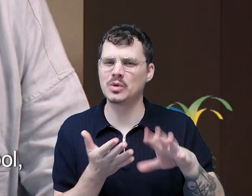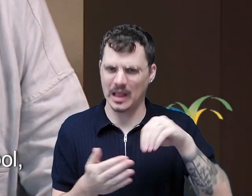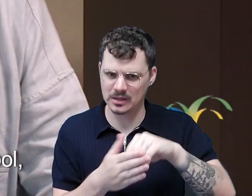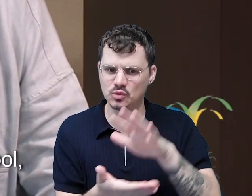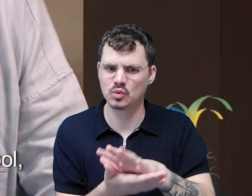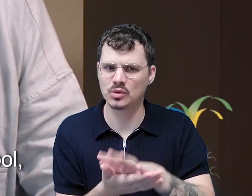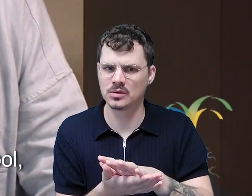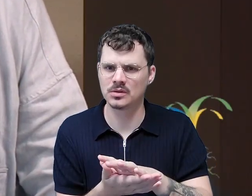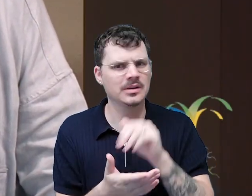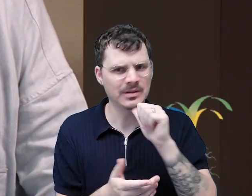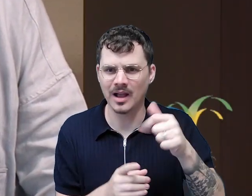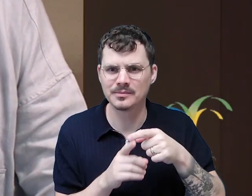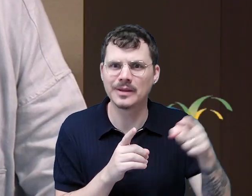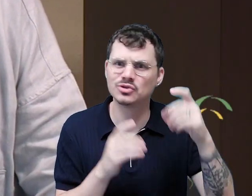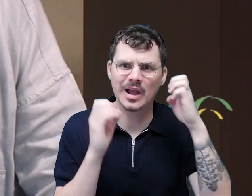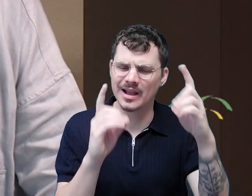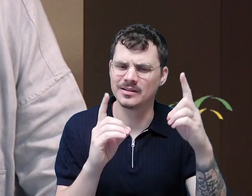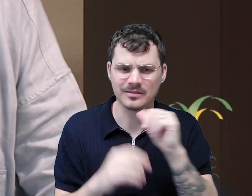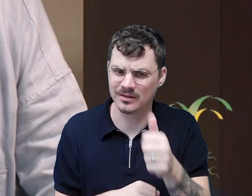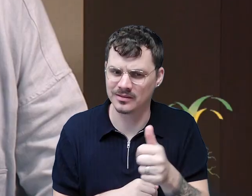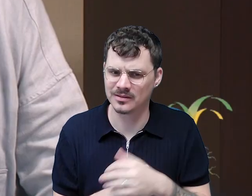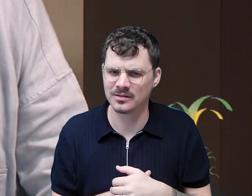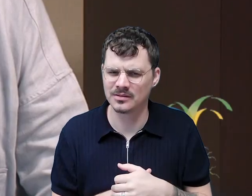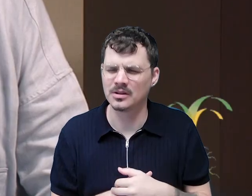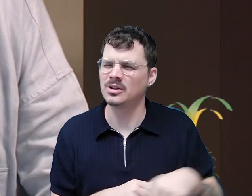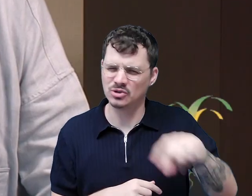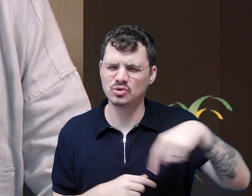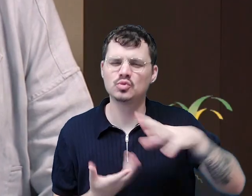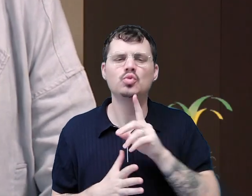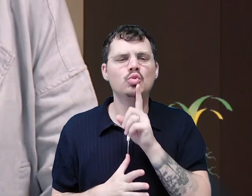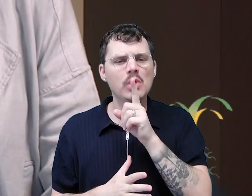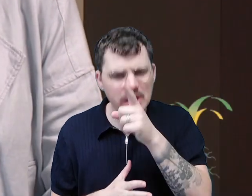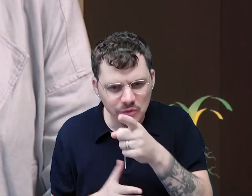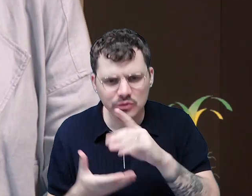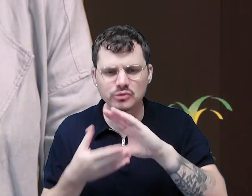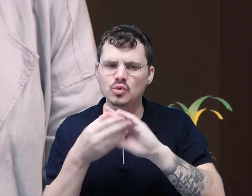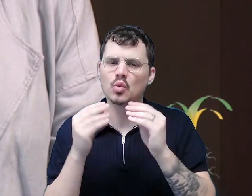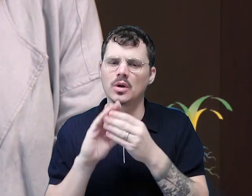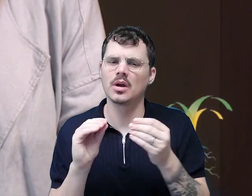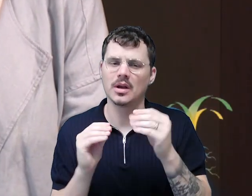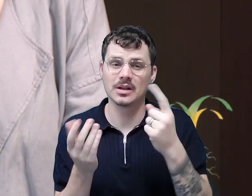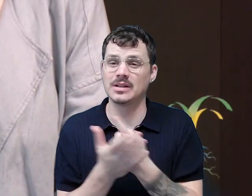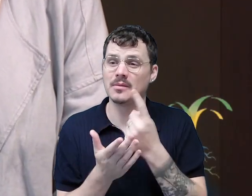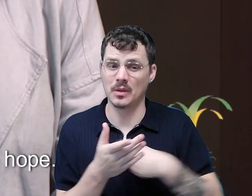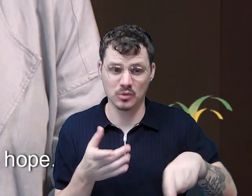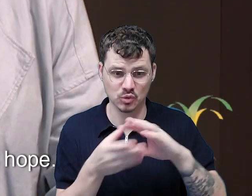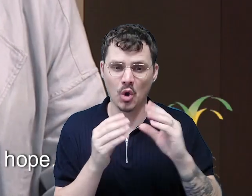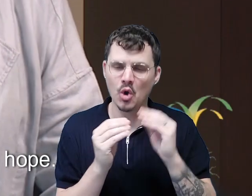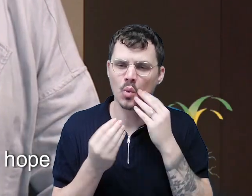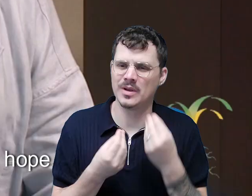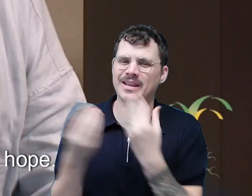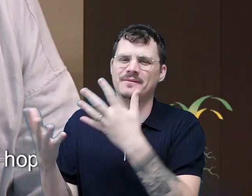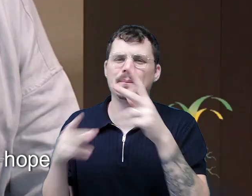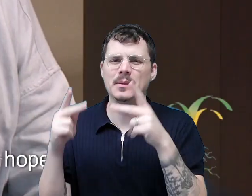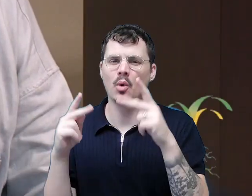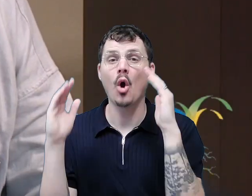student in the whole school, not special ed. These are real stories. And sometimes those